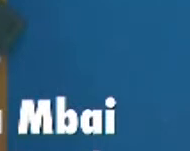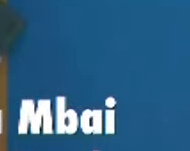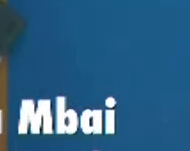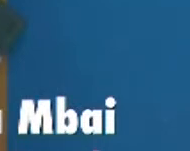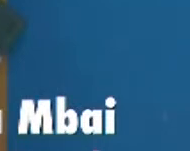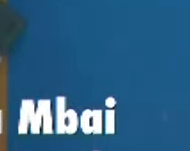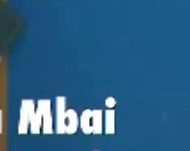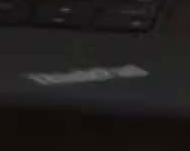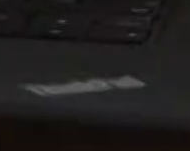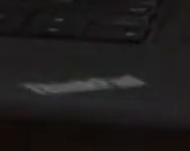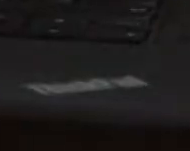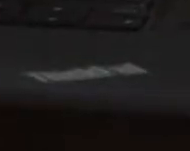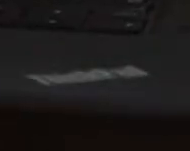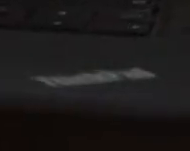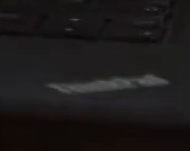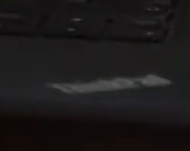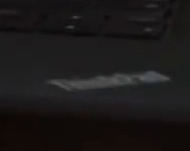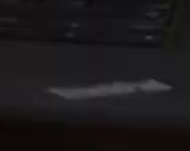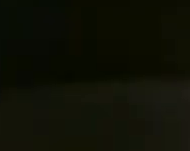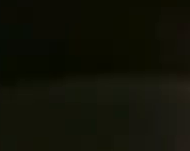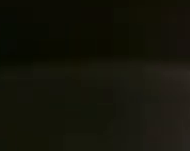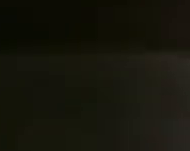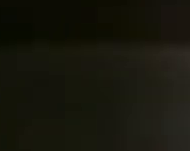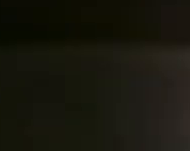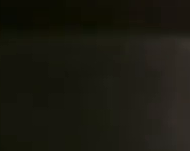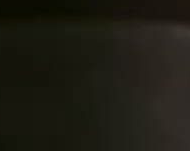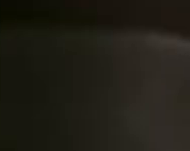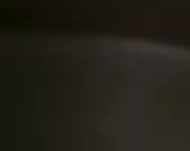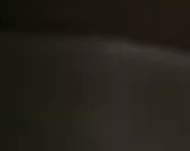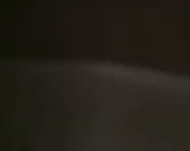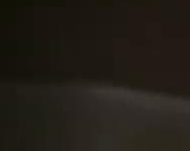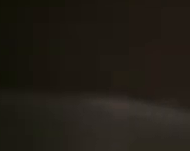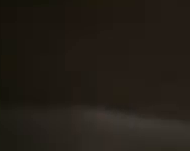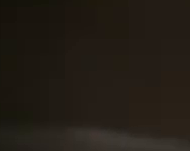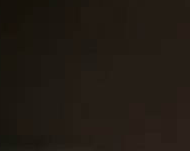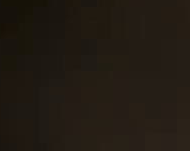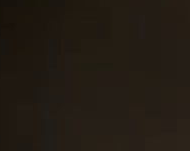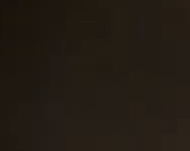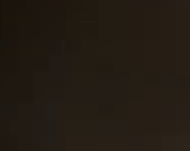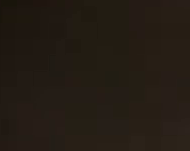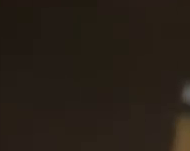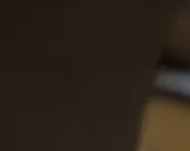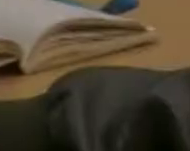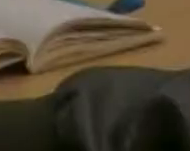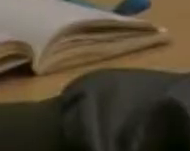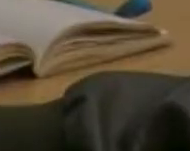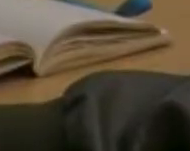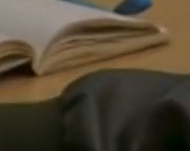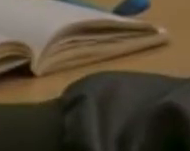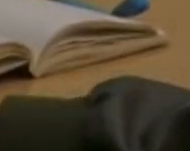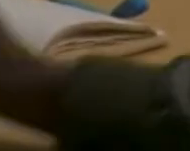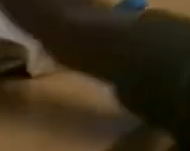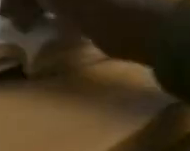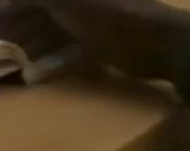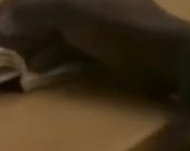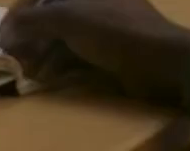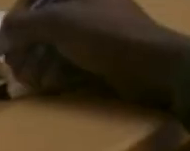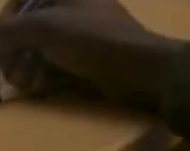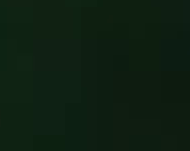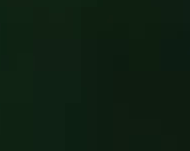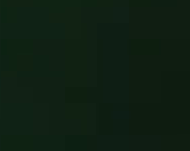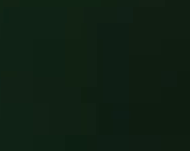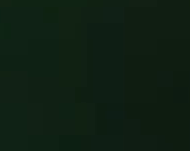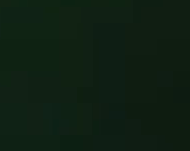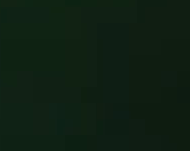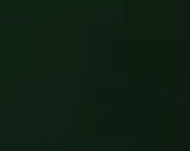we got EasyBiz. That made a big impact. You can transact, you can transfer money to your account. We used to receive